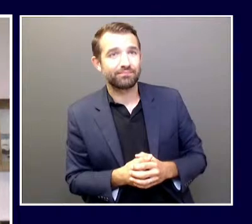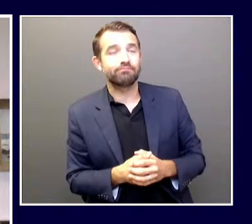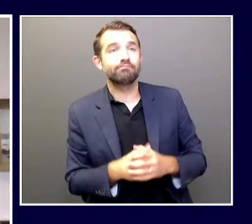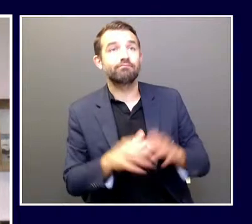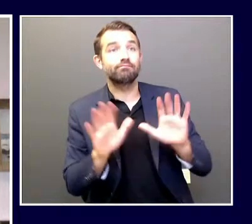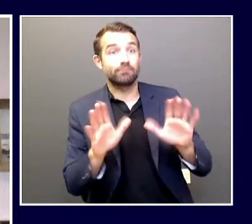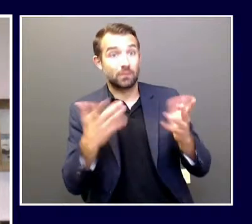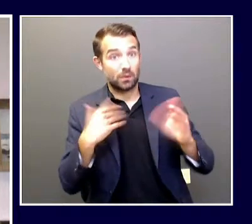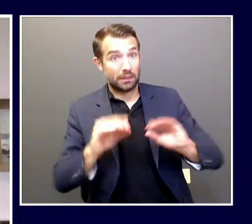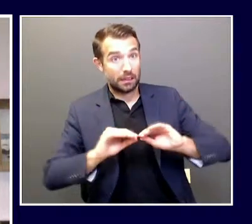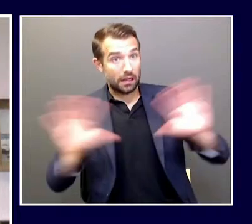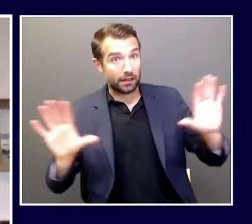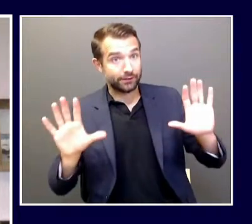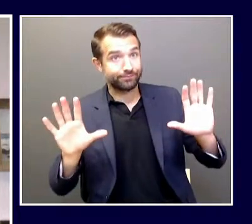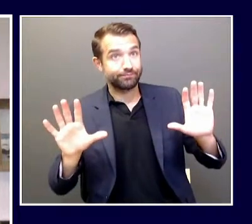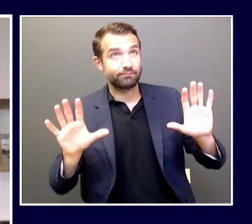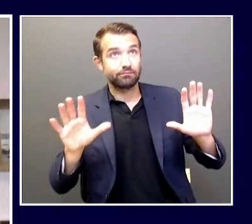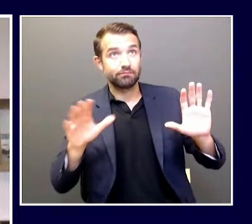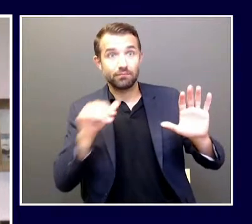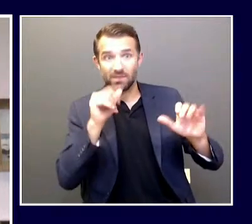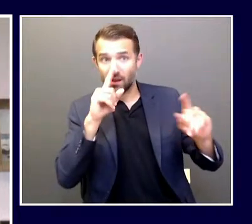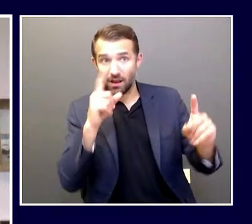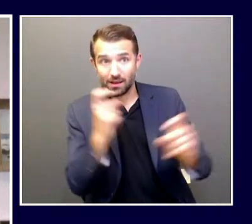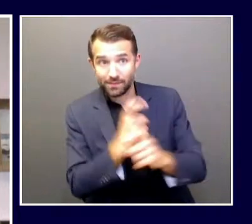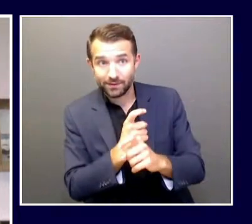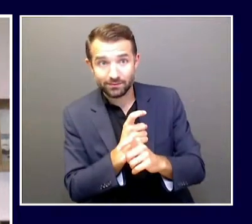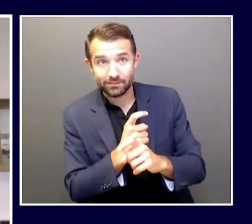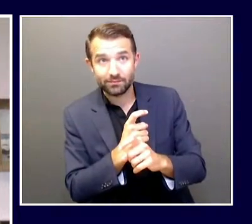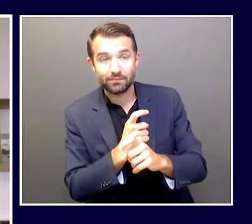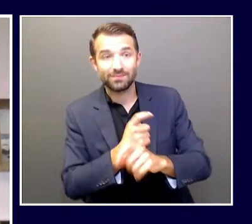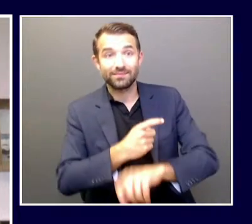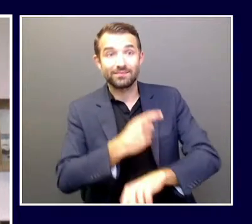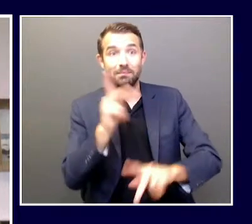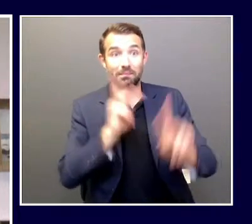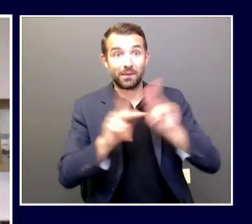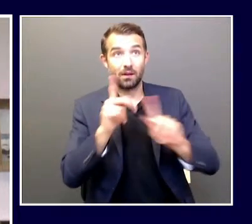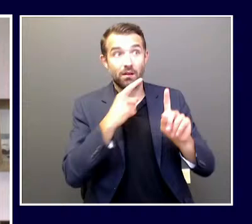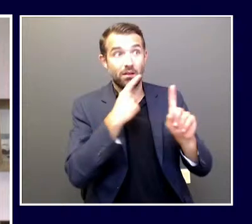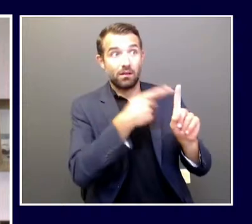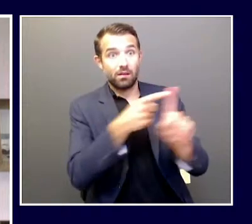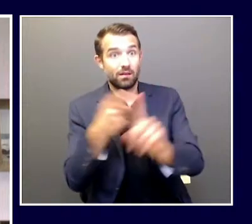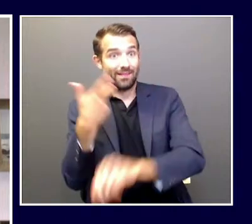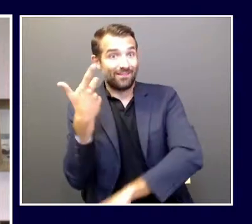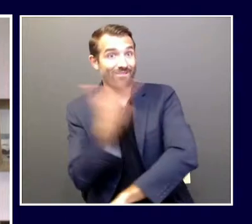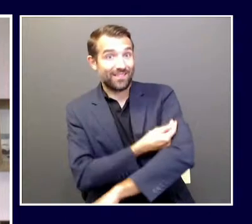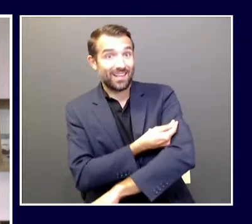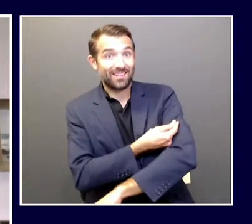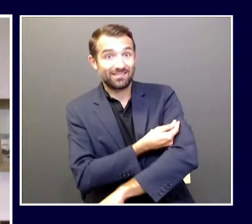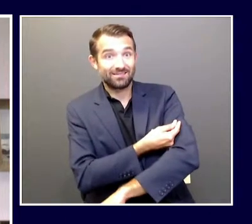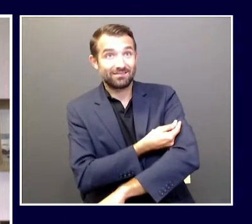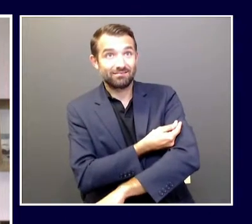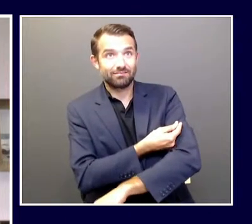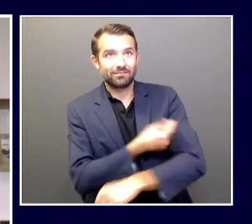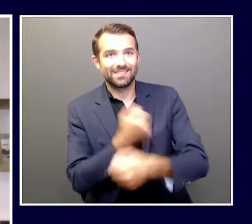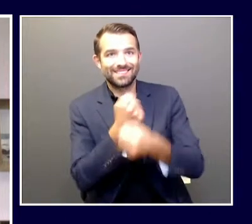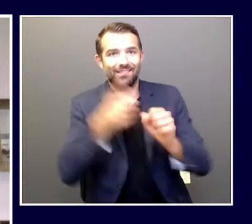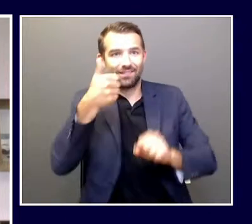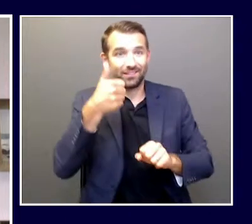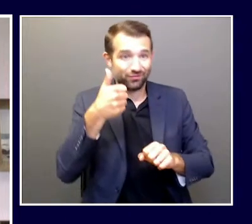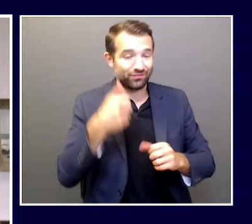half. And unvaccinated are perhaps at an even higher risk than they were back in March